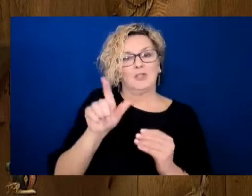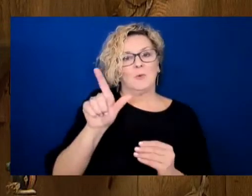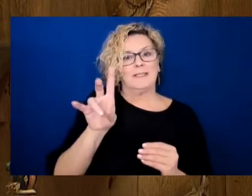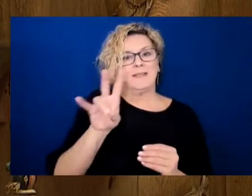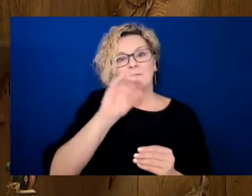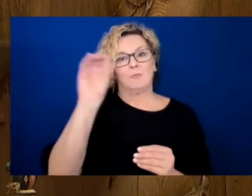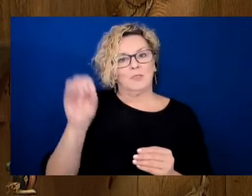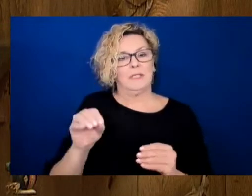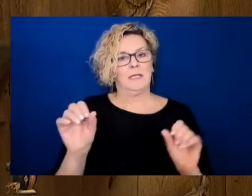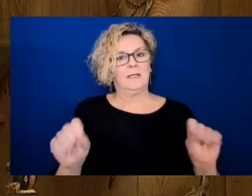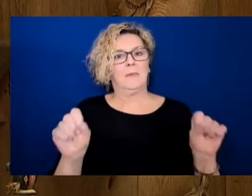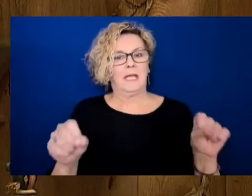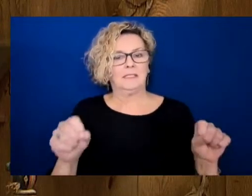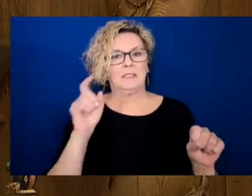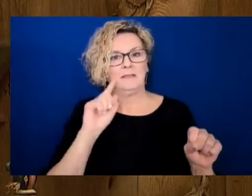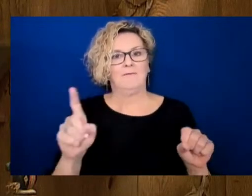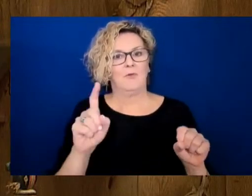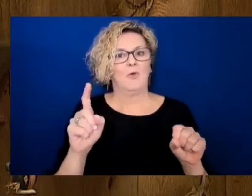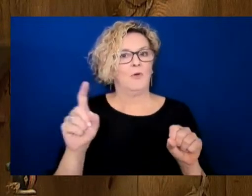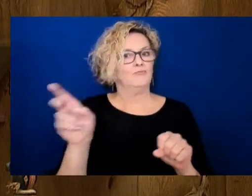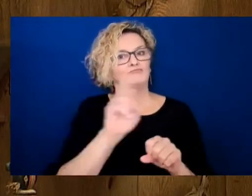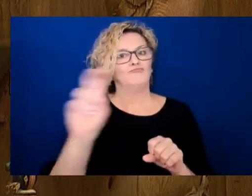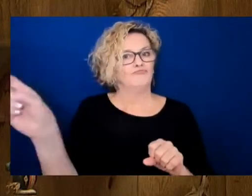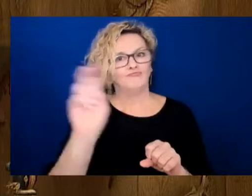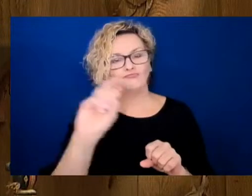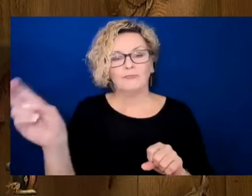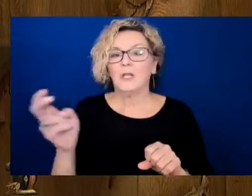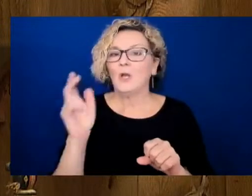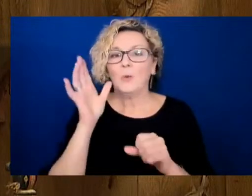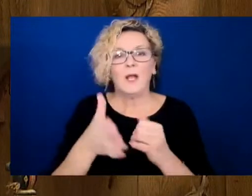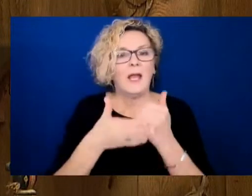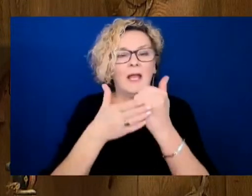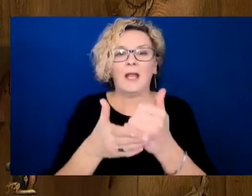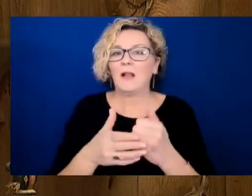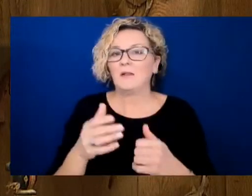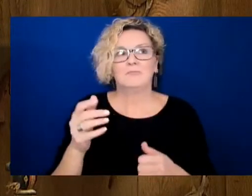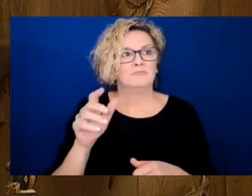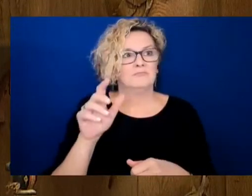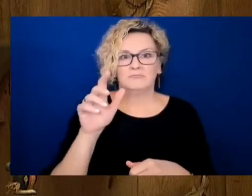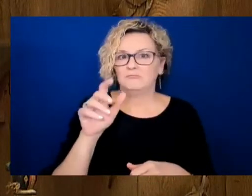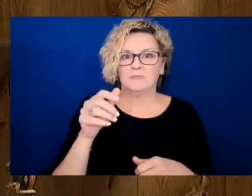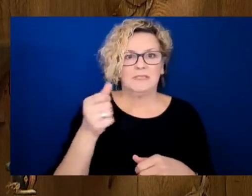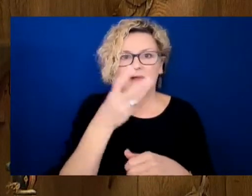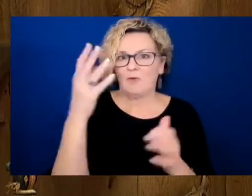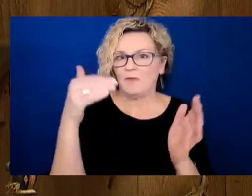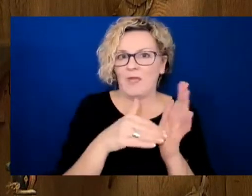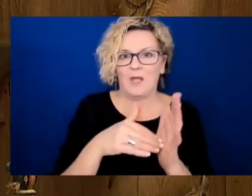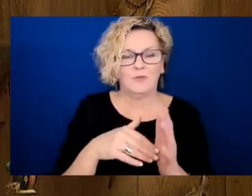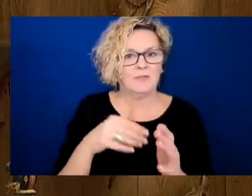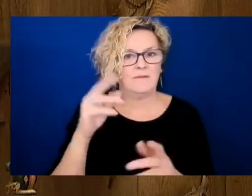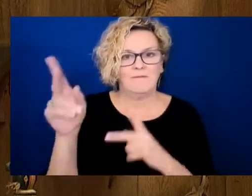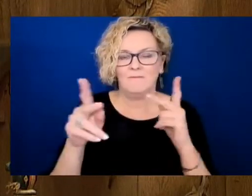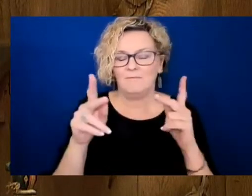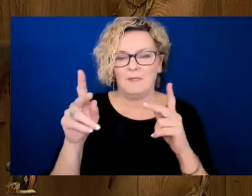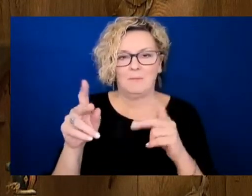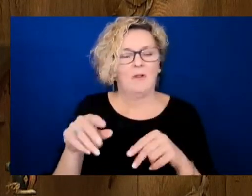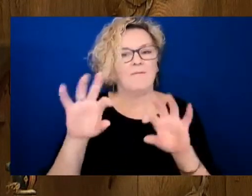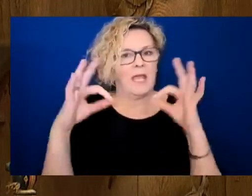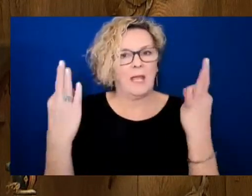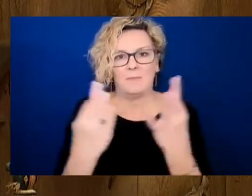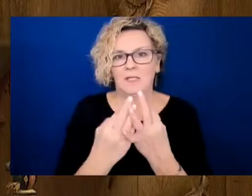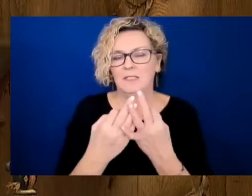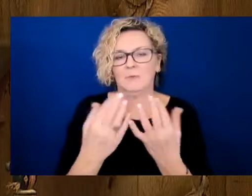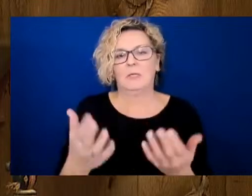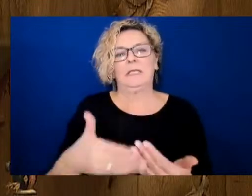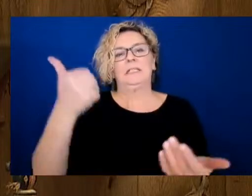help thousands of families get to work and back home to their families sooner. So too will continued improvements to